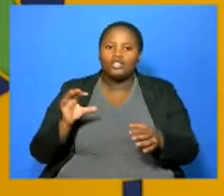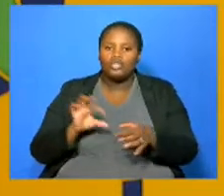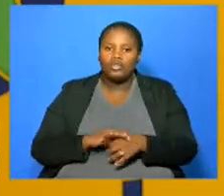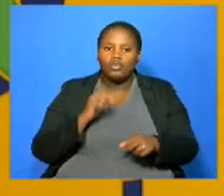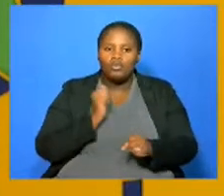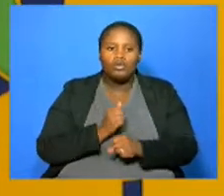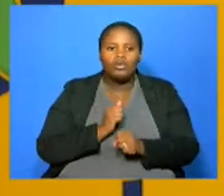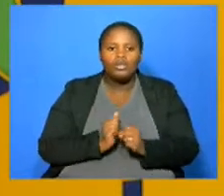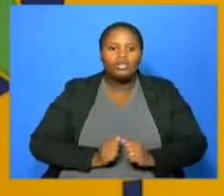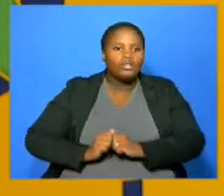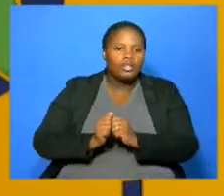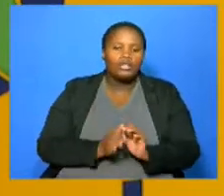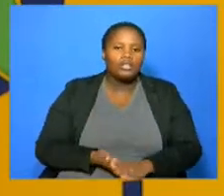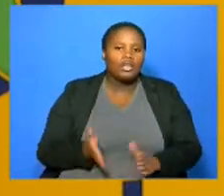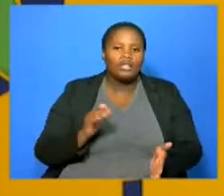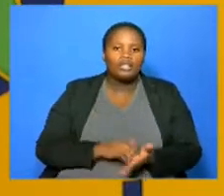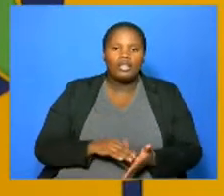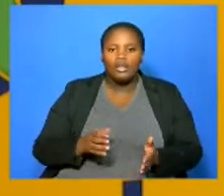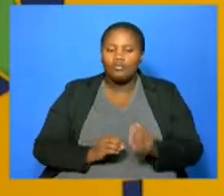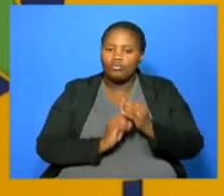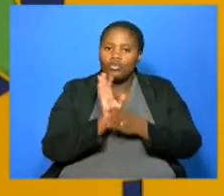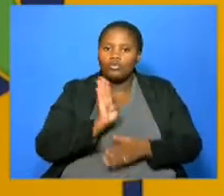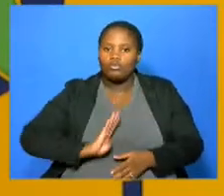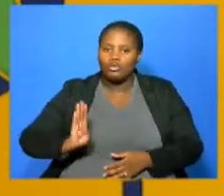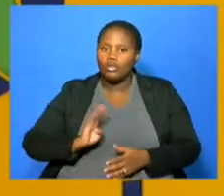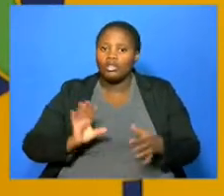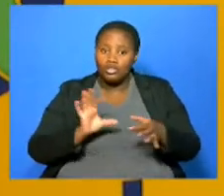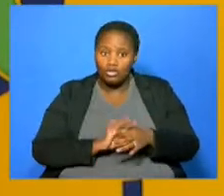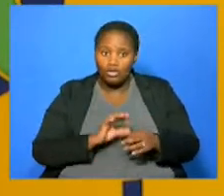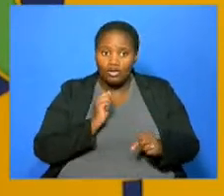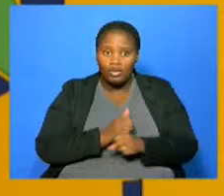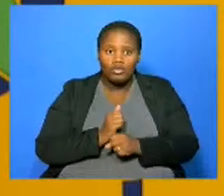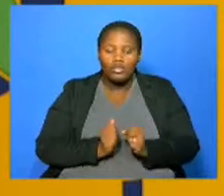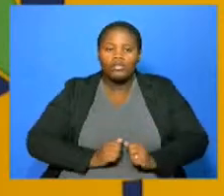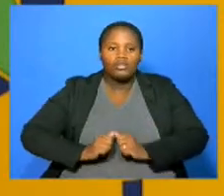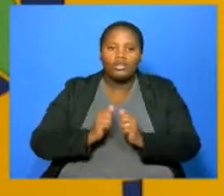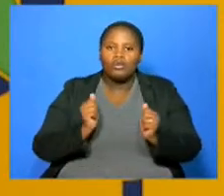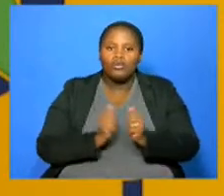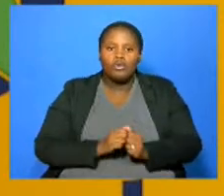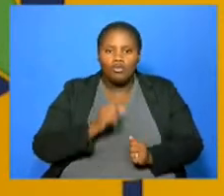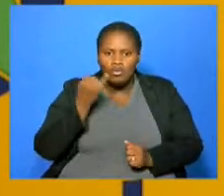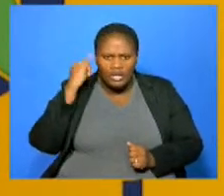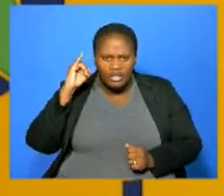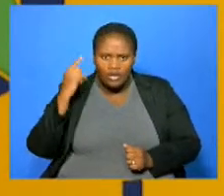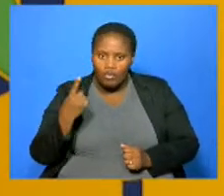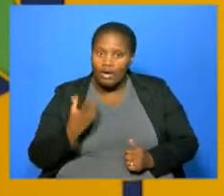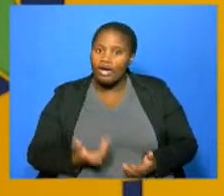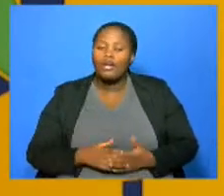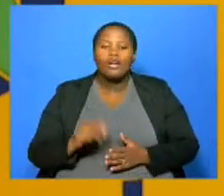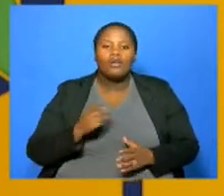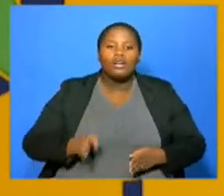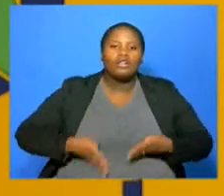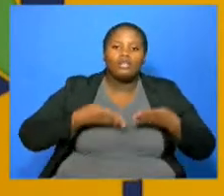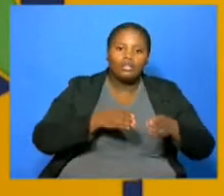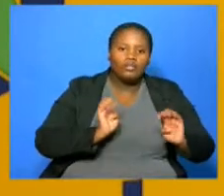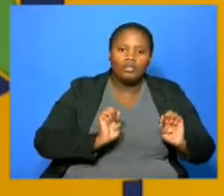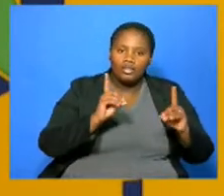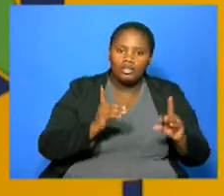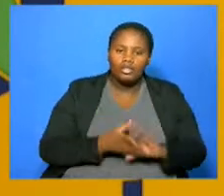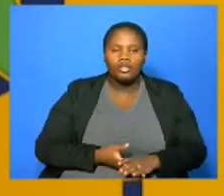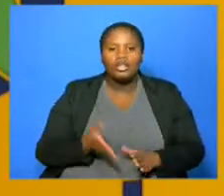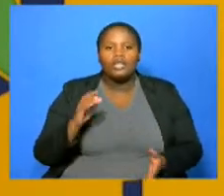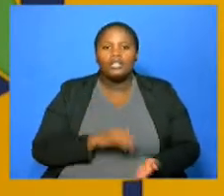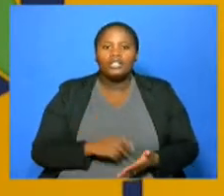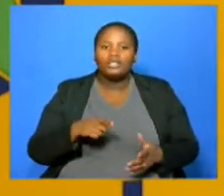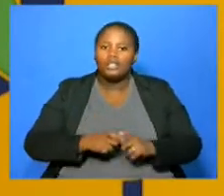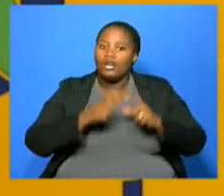10 years of traversing Botswana as a collective with one sole objective of providing access to education. This is